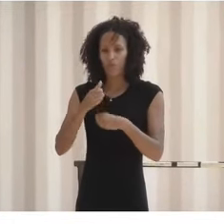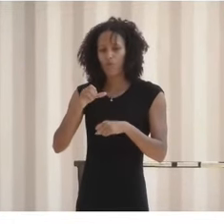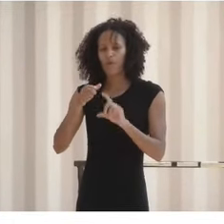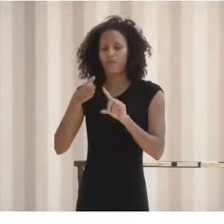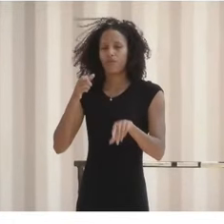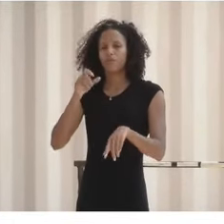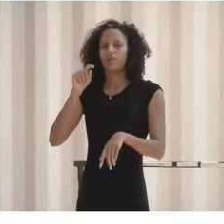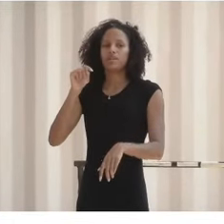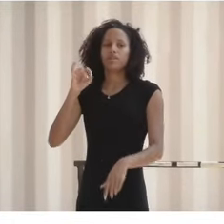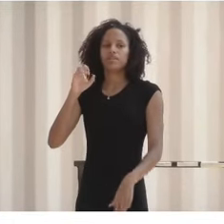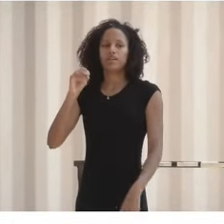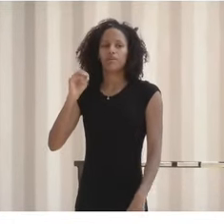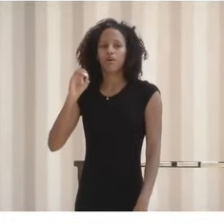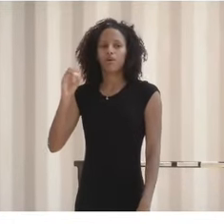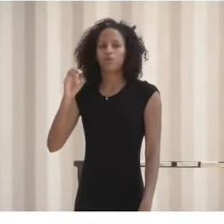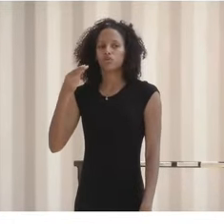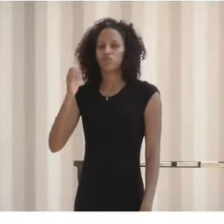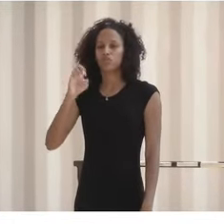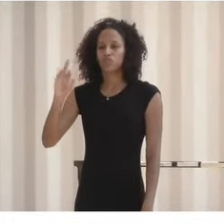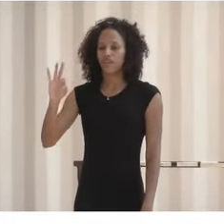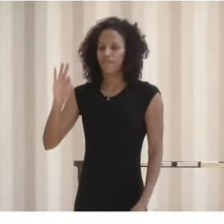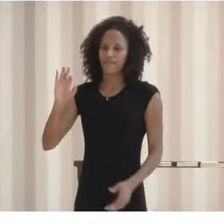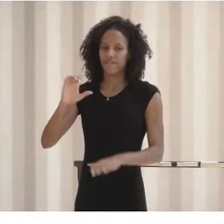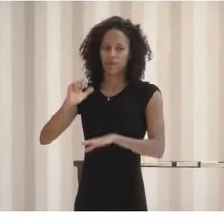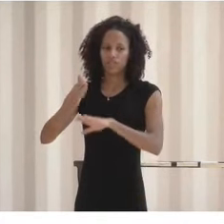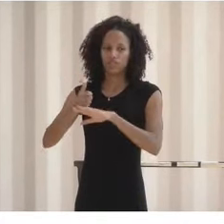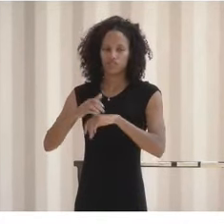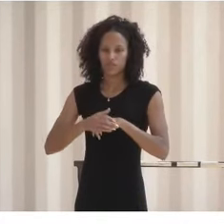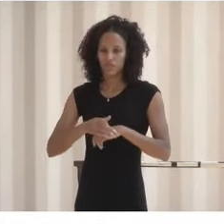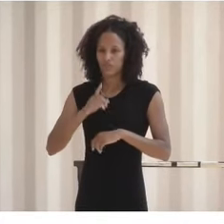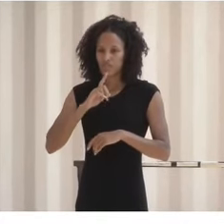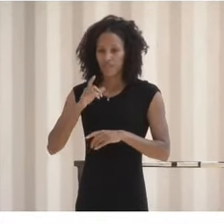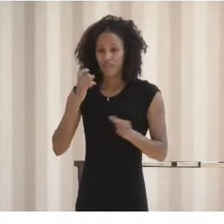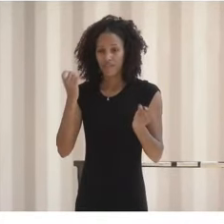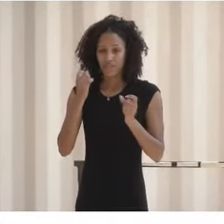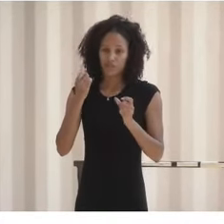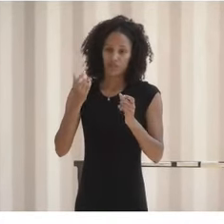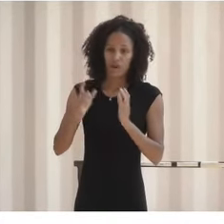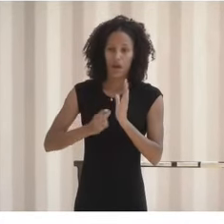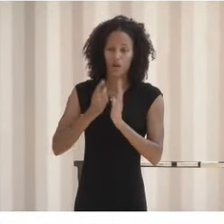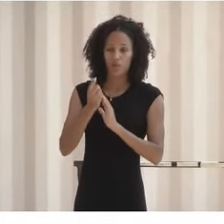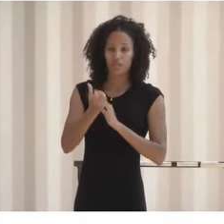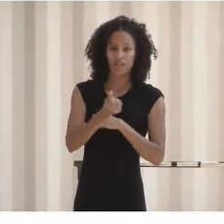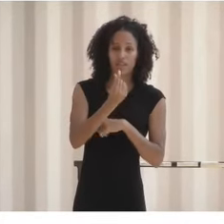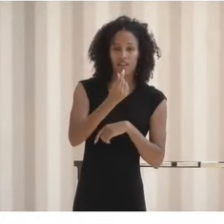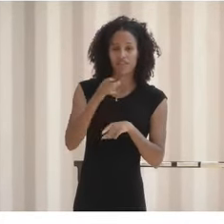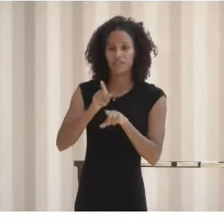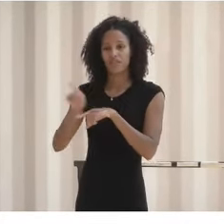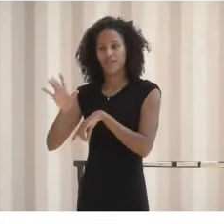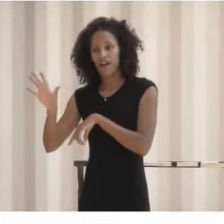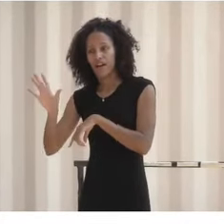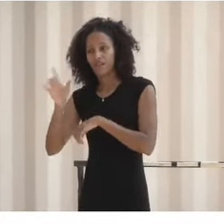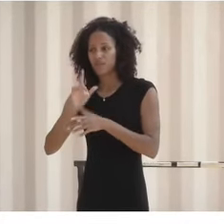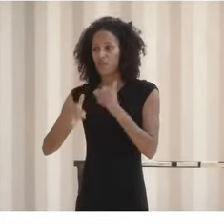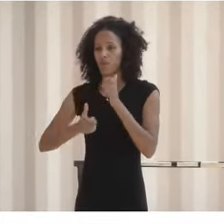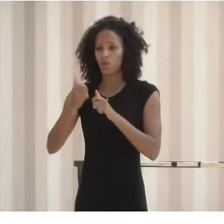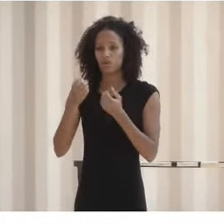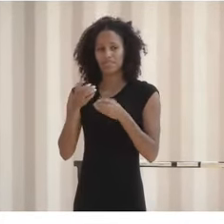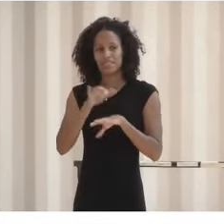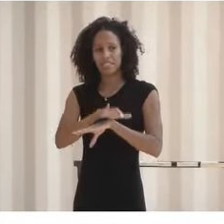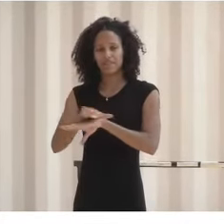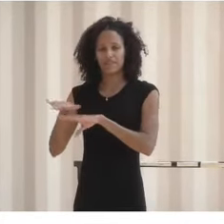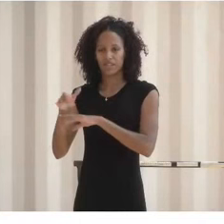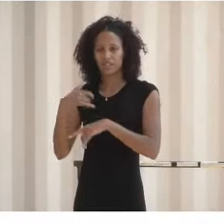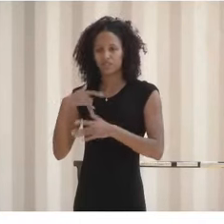Timoshev Family Foundation. Festival hours are 11 a.m. to 5 p.m. with special events taking place most evenings beginning